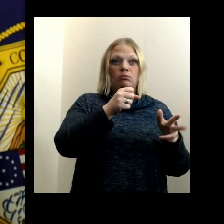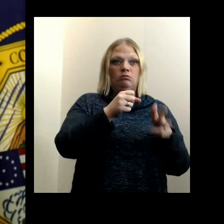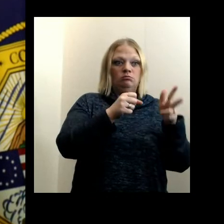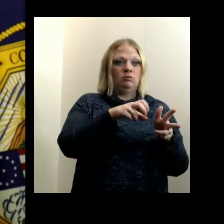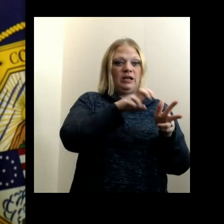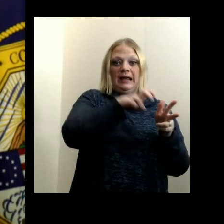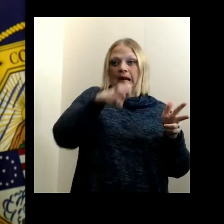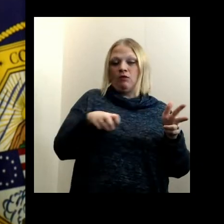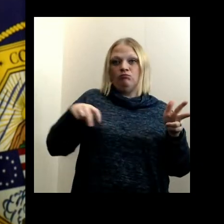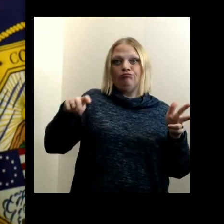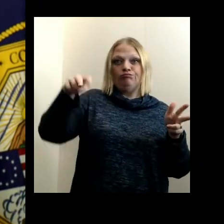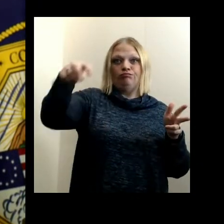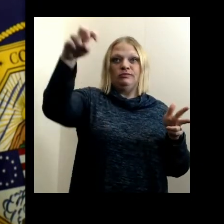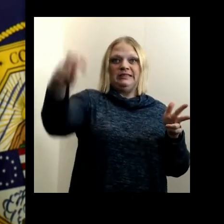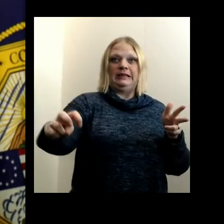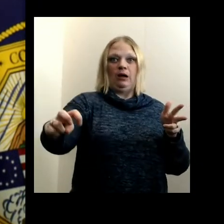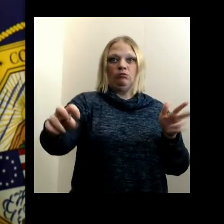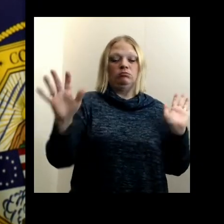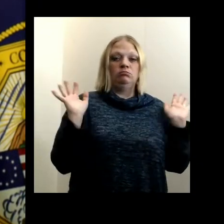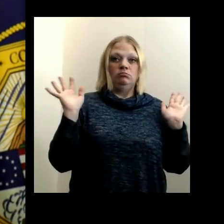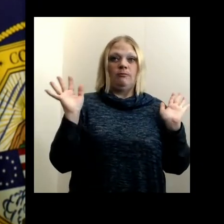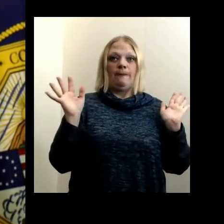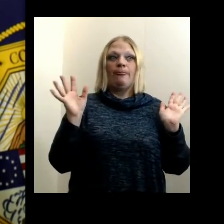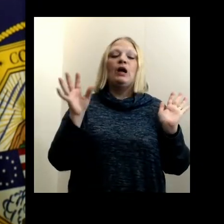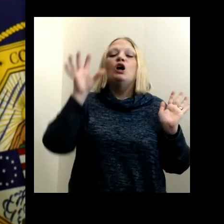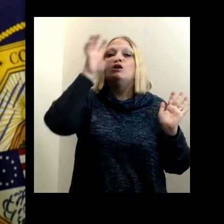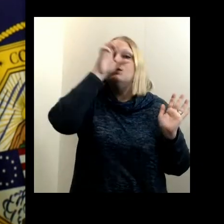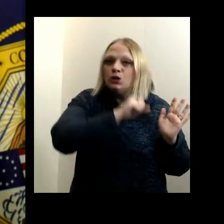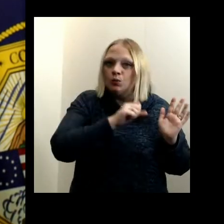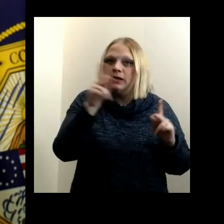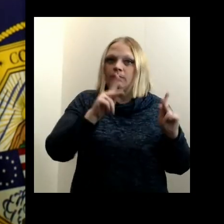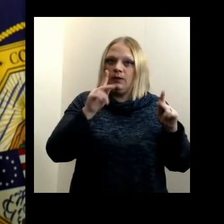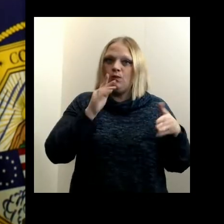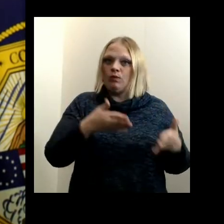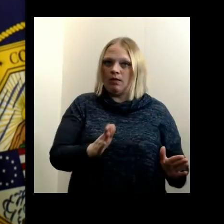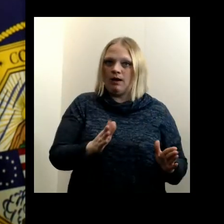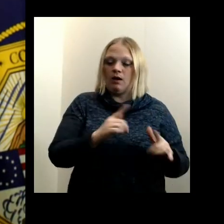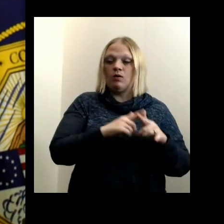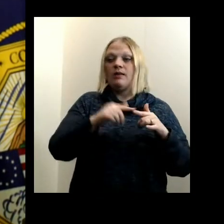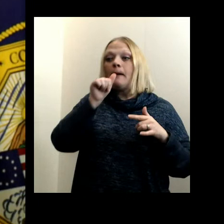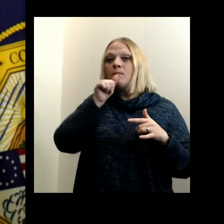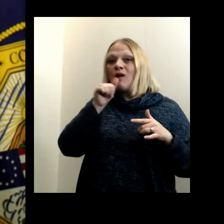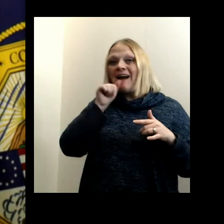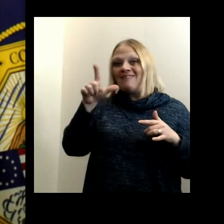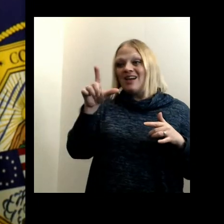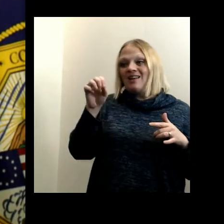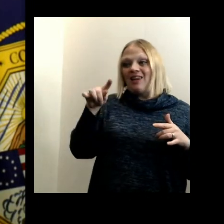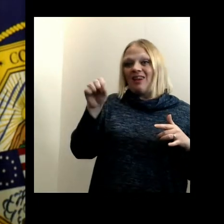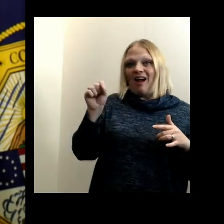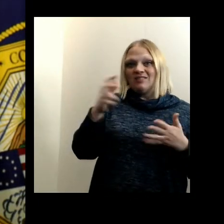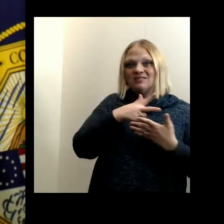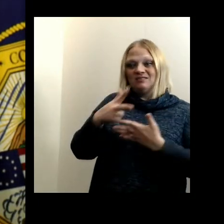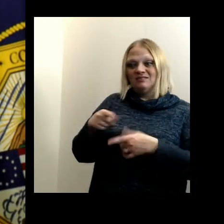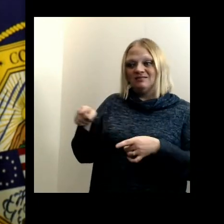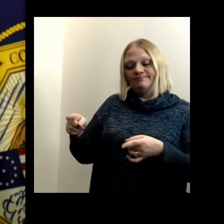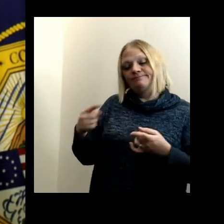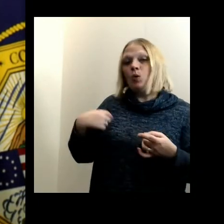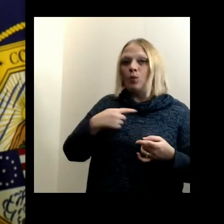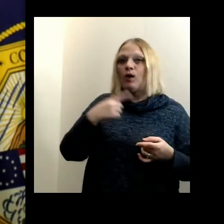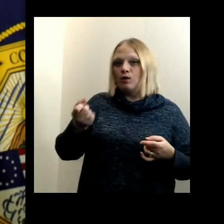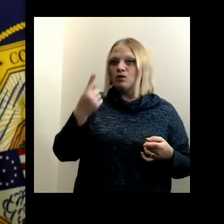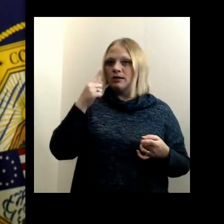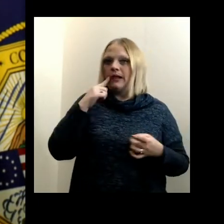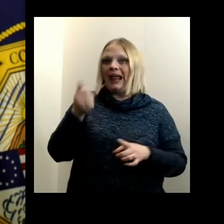and go to the stadium. And that's assuming there would be fans. And with regards to private lots, we certainly, we understand that there's